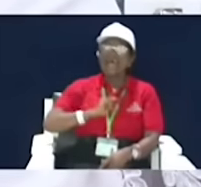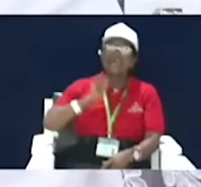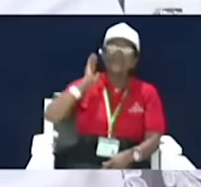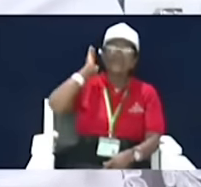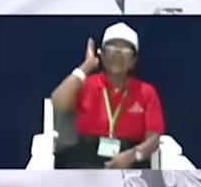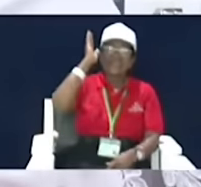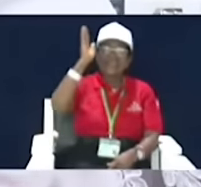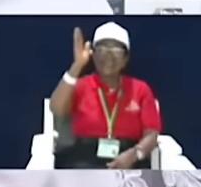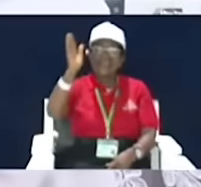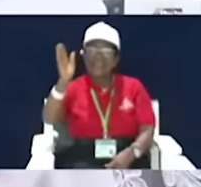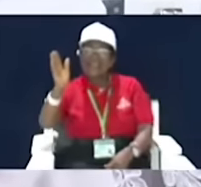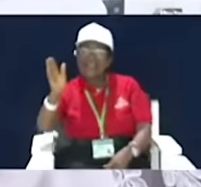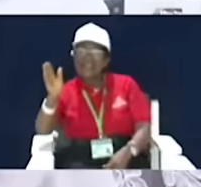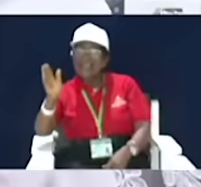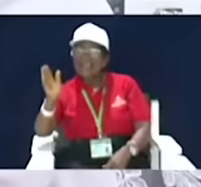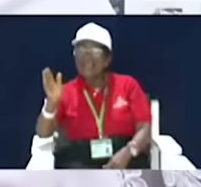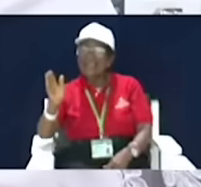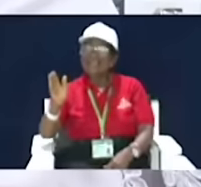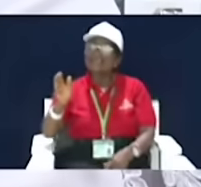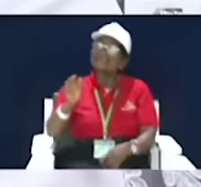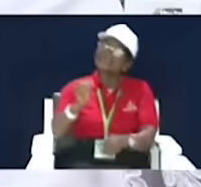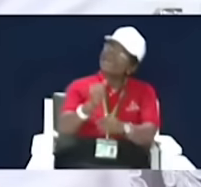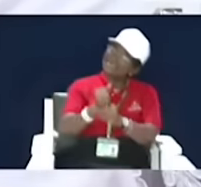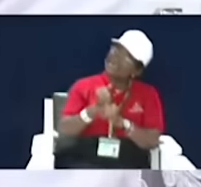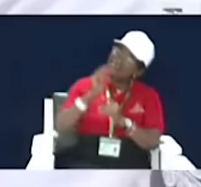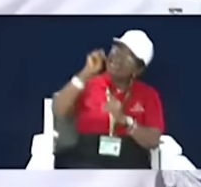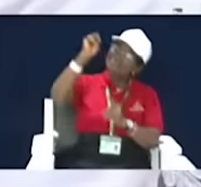everlasting. I will see him from